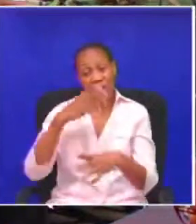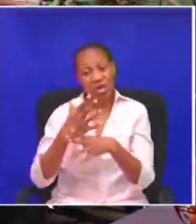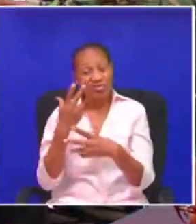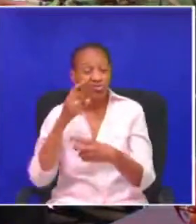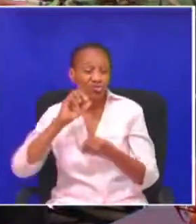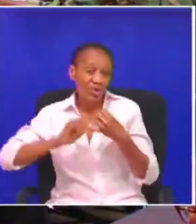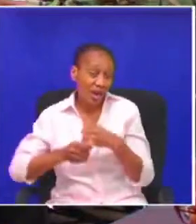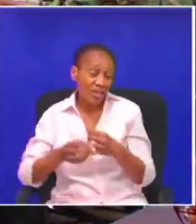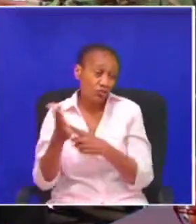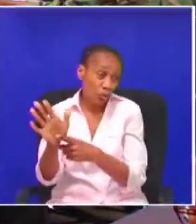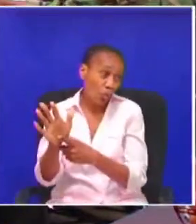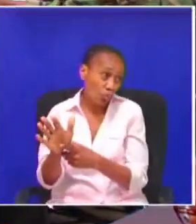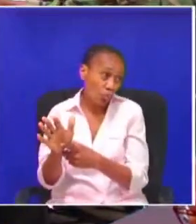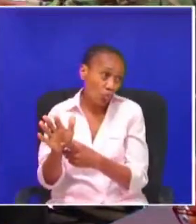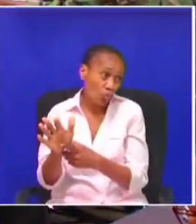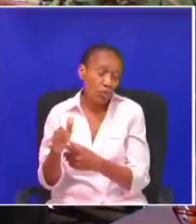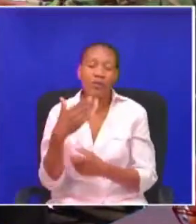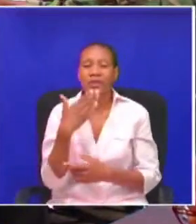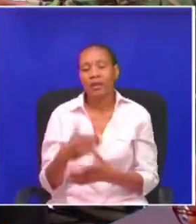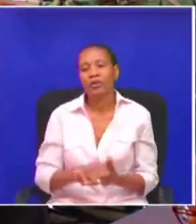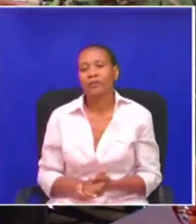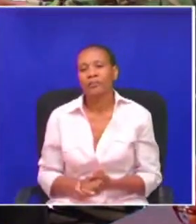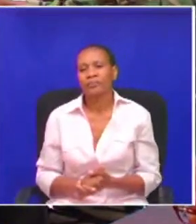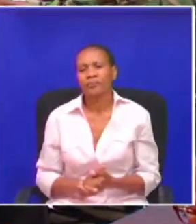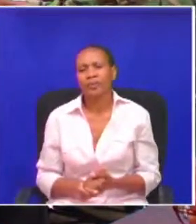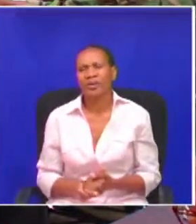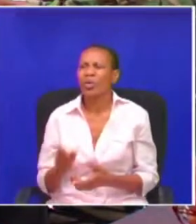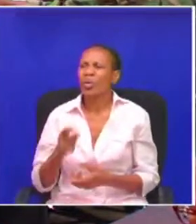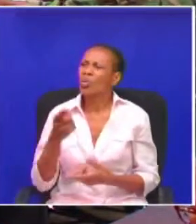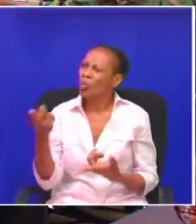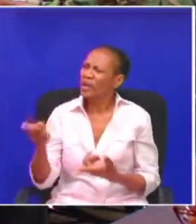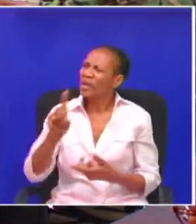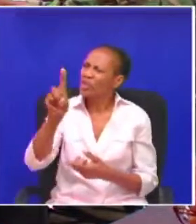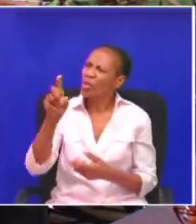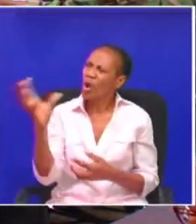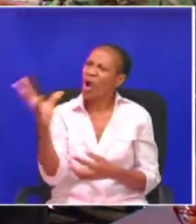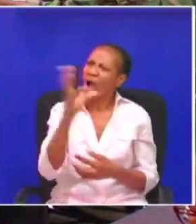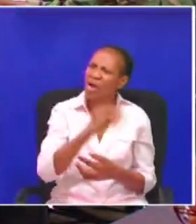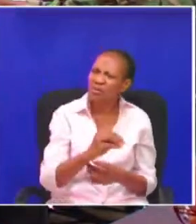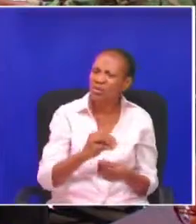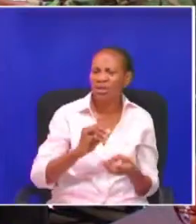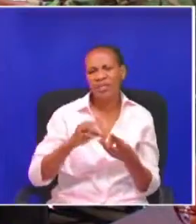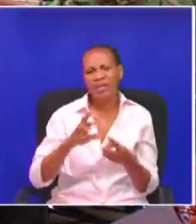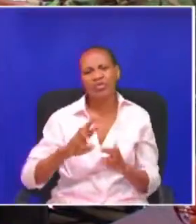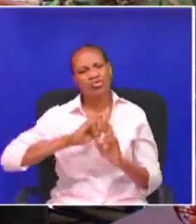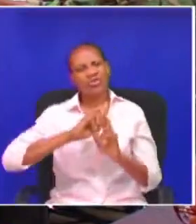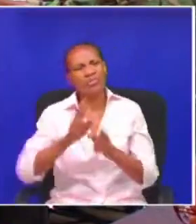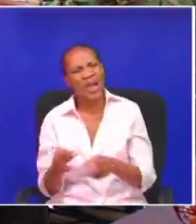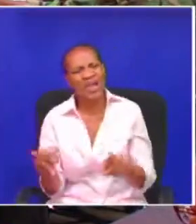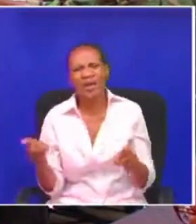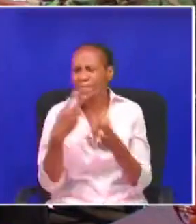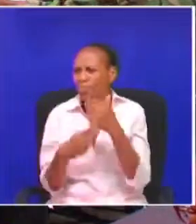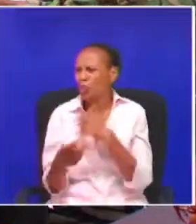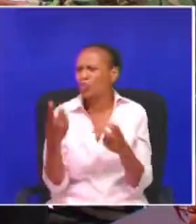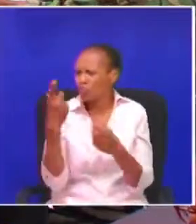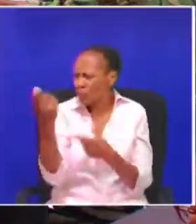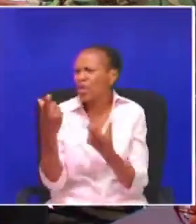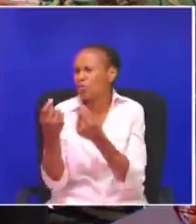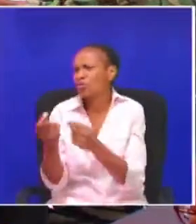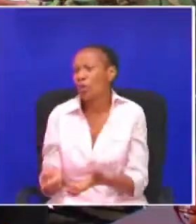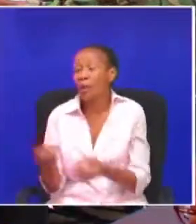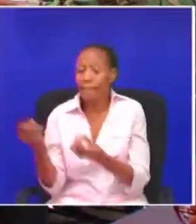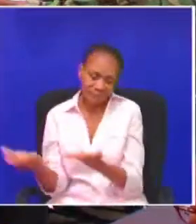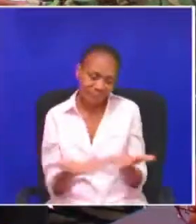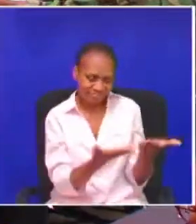Thank you very much, Honorable Lorimer. You're asking and you're answering yourself before the President answers. But I would allow the President to answer.